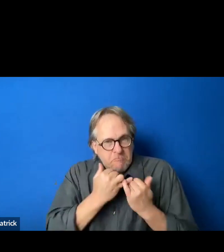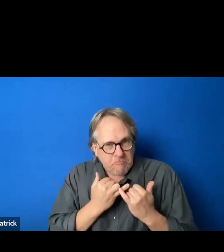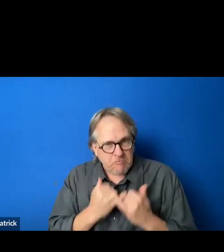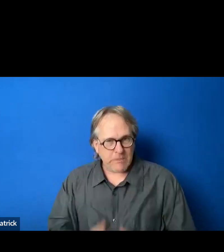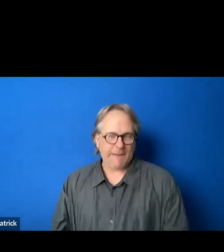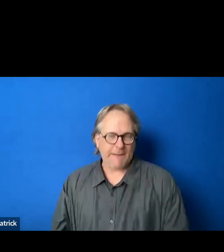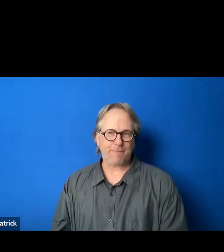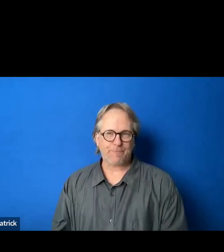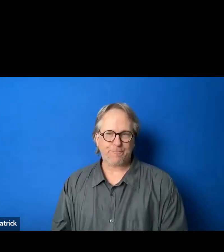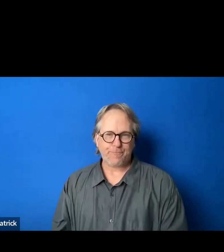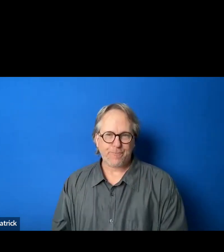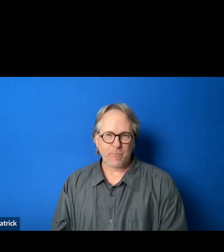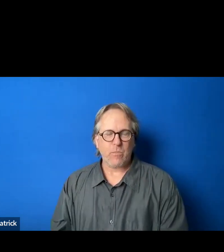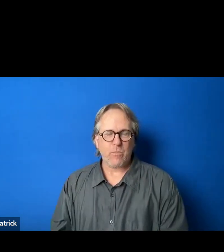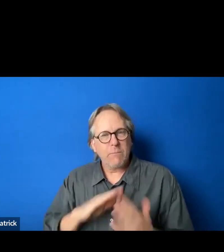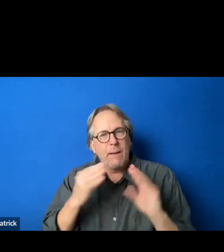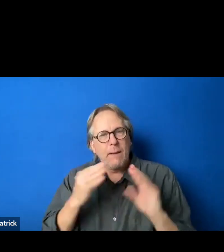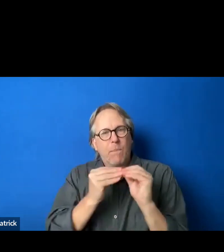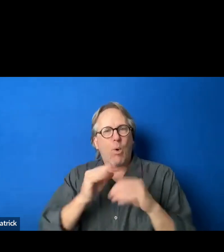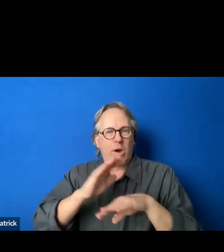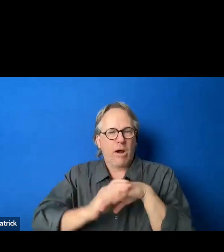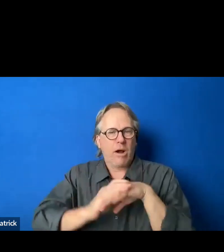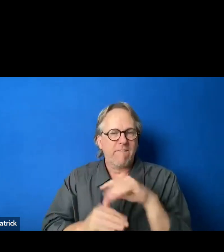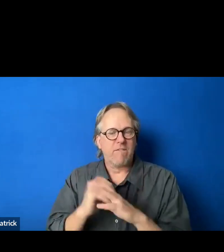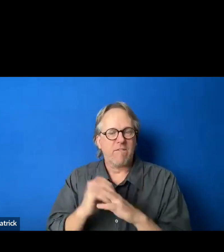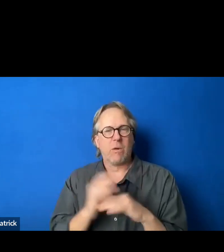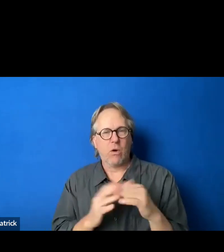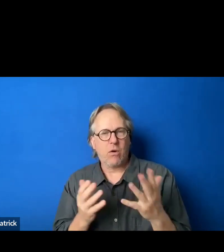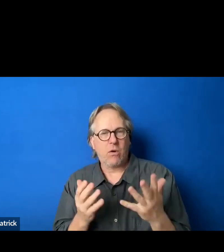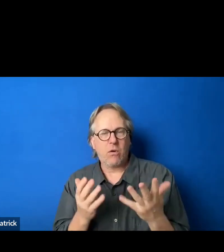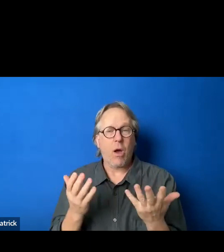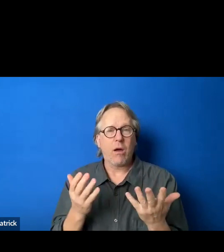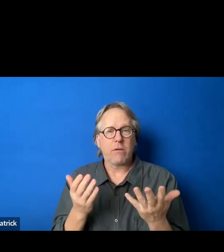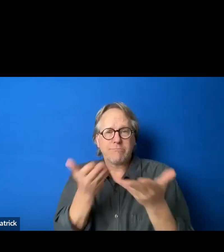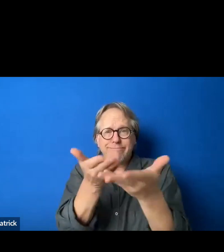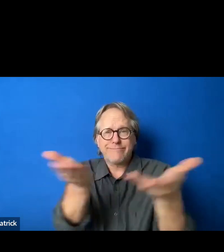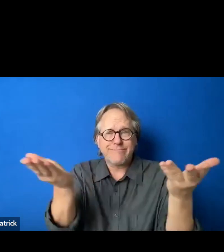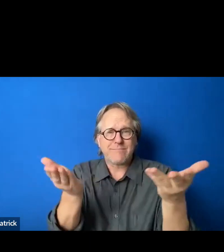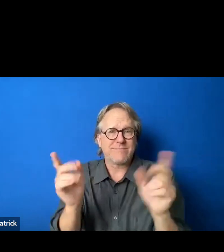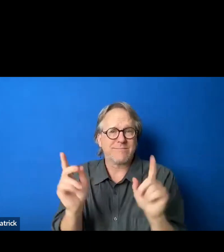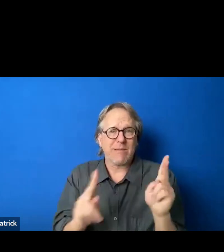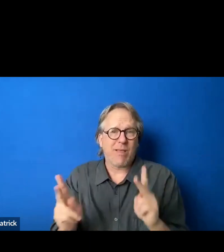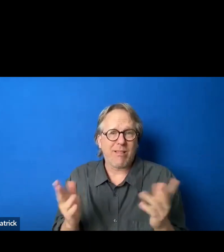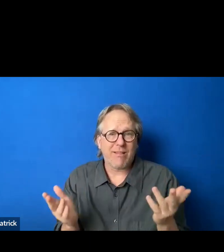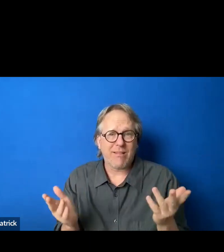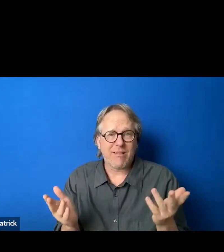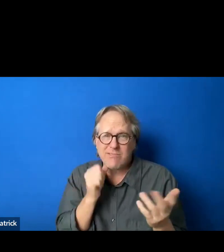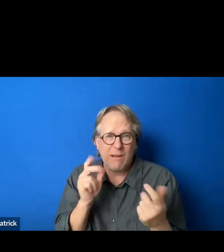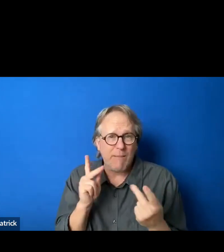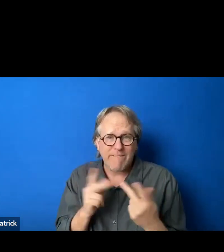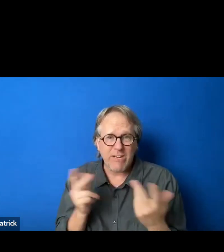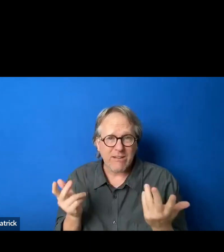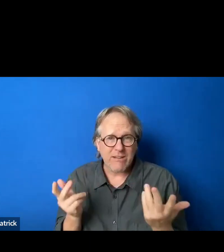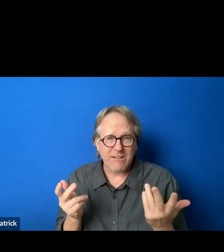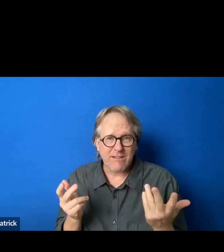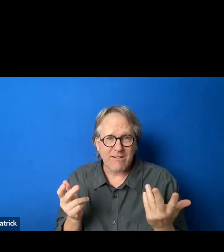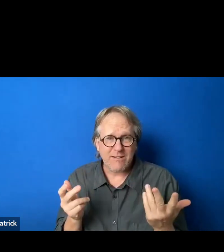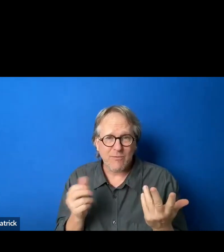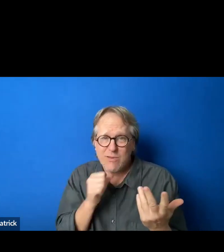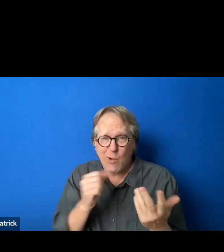to get more comfortable with the idea that we're just people and we're not perfect and we don't know